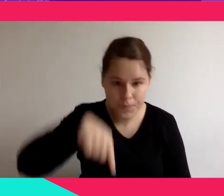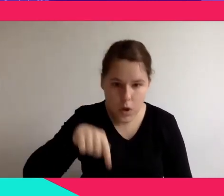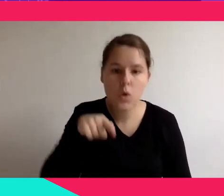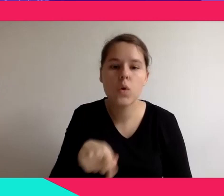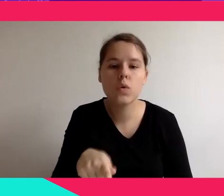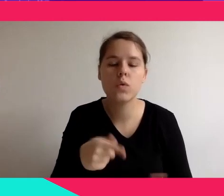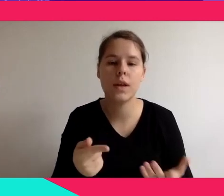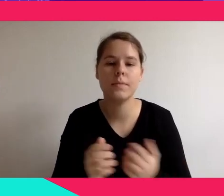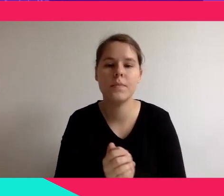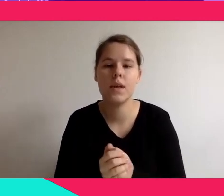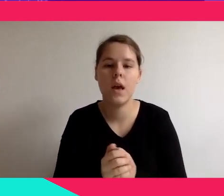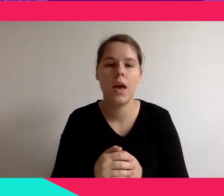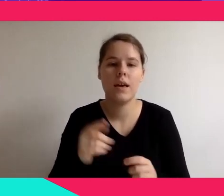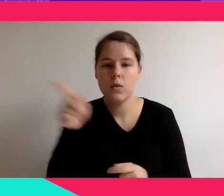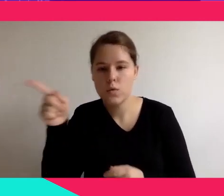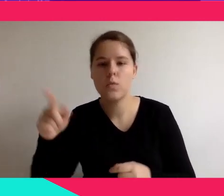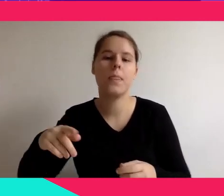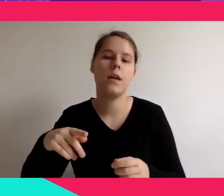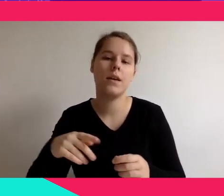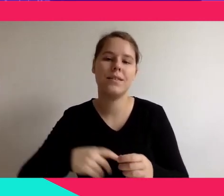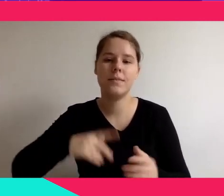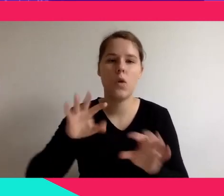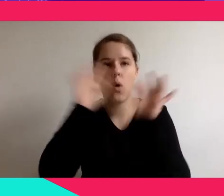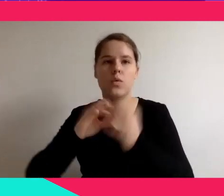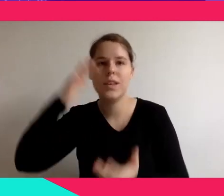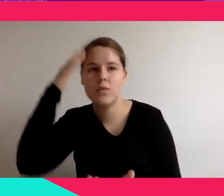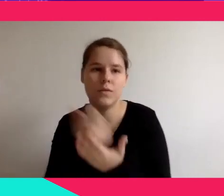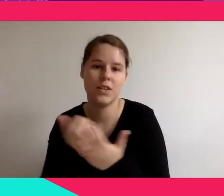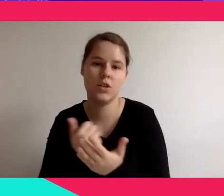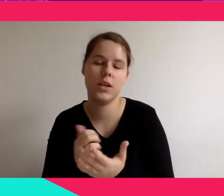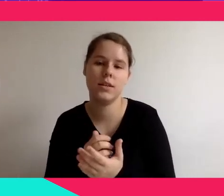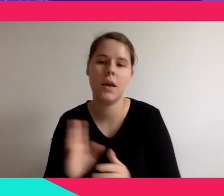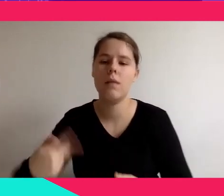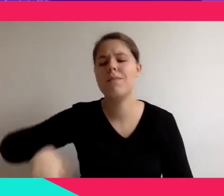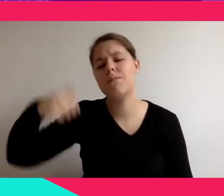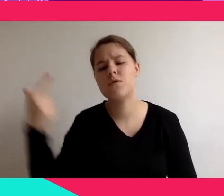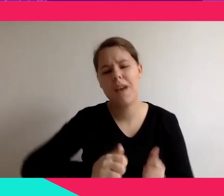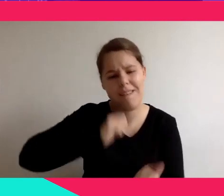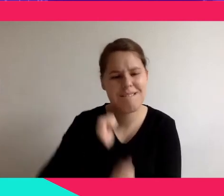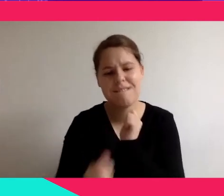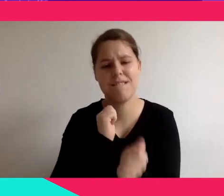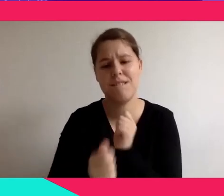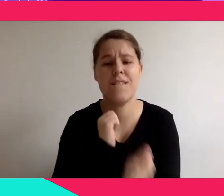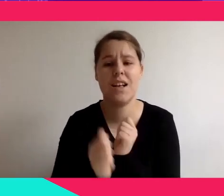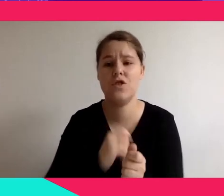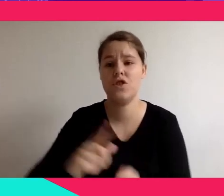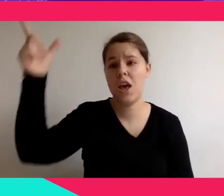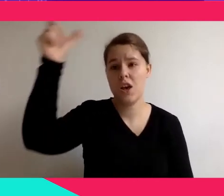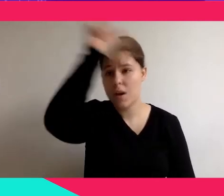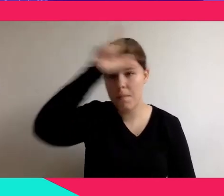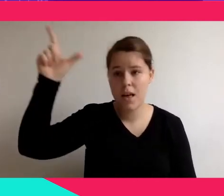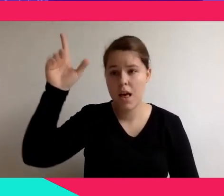have to fight to grab people's attention and and